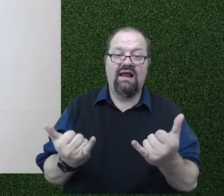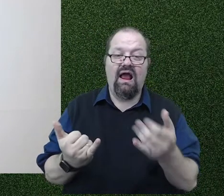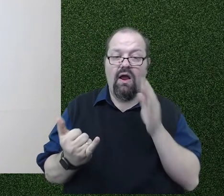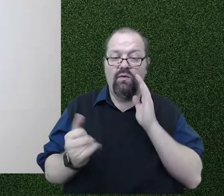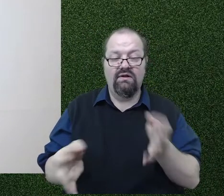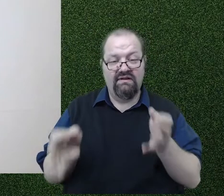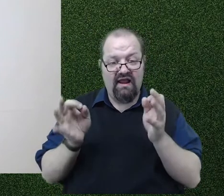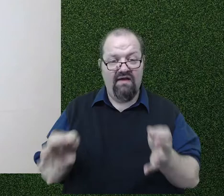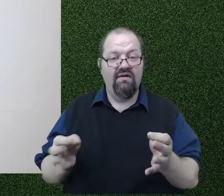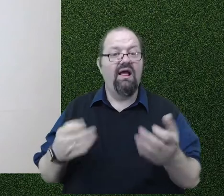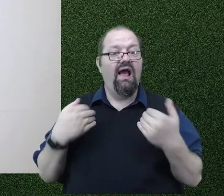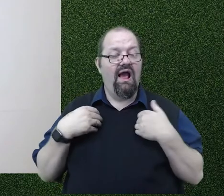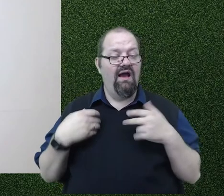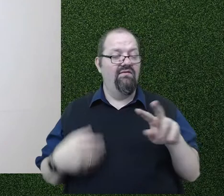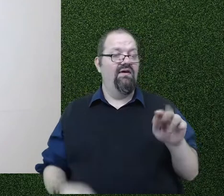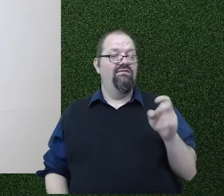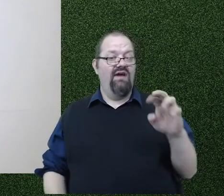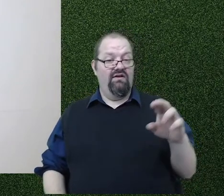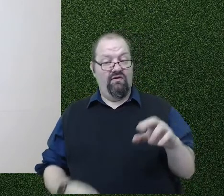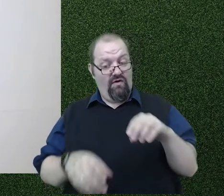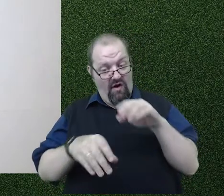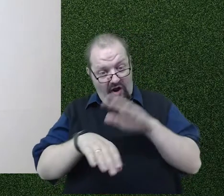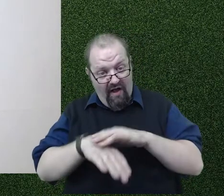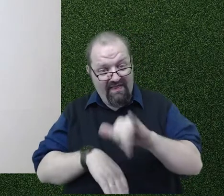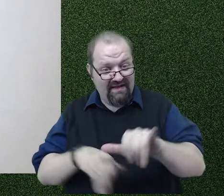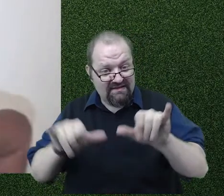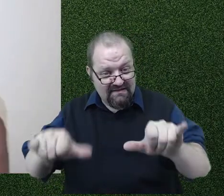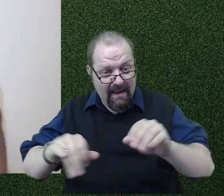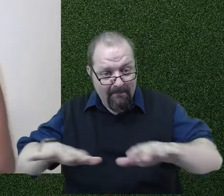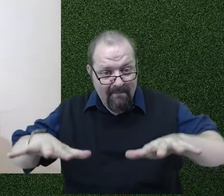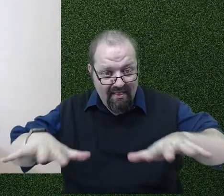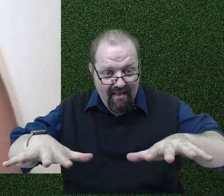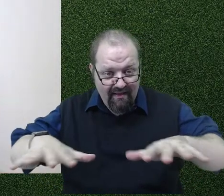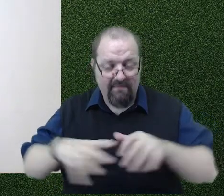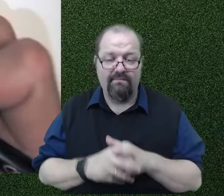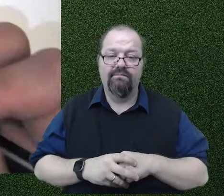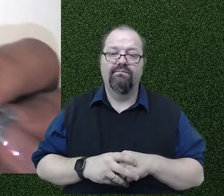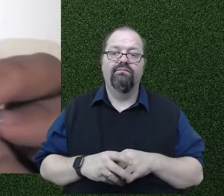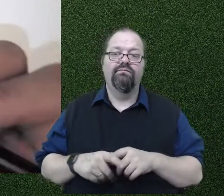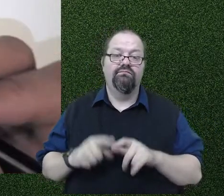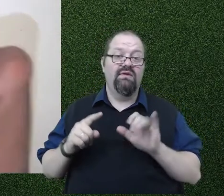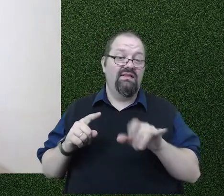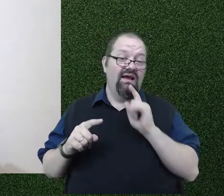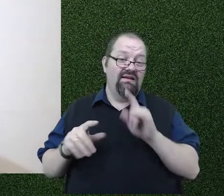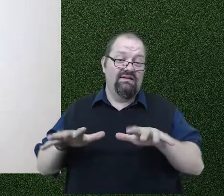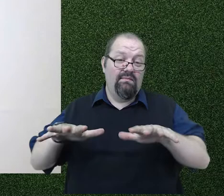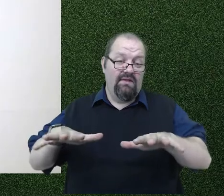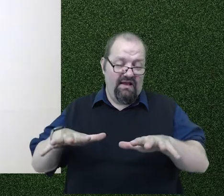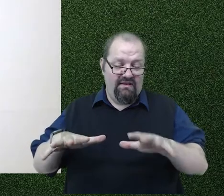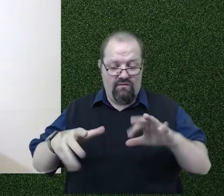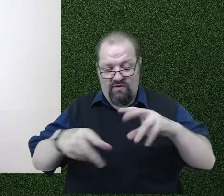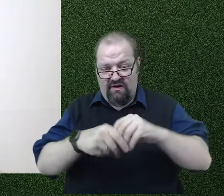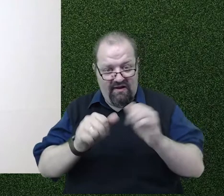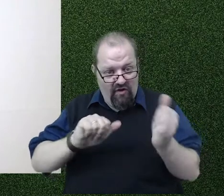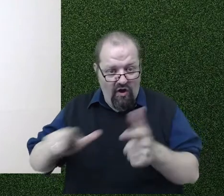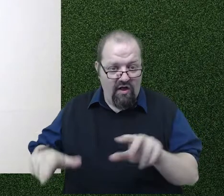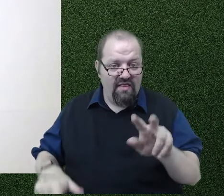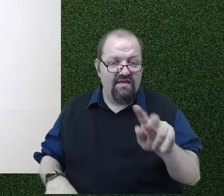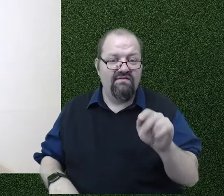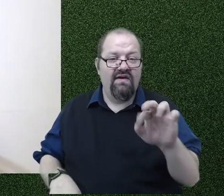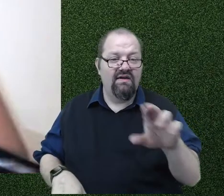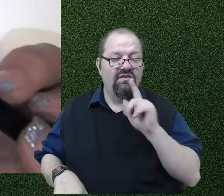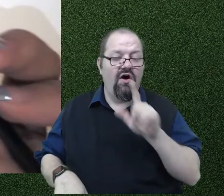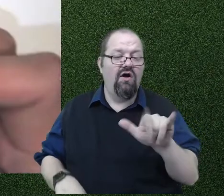definitely end up with a vector in this plane. So this is actually a plane that contains all the vectors that are